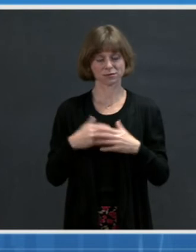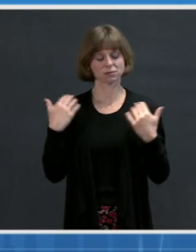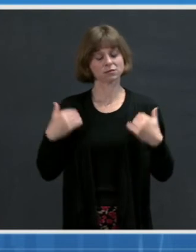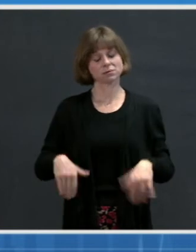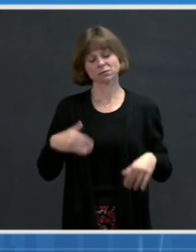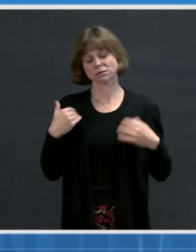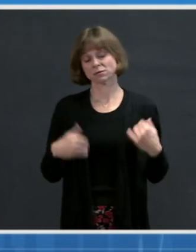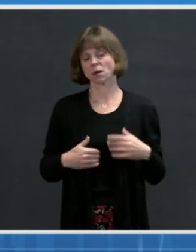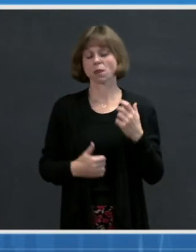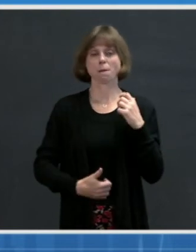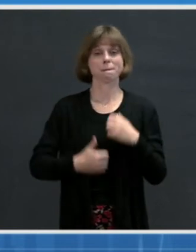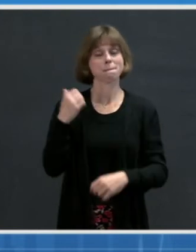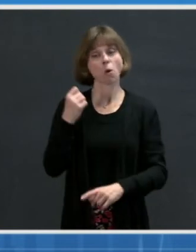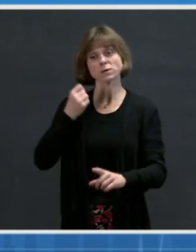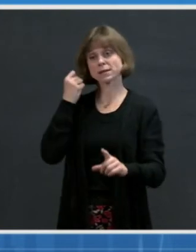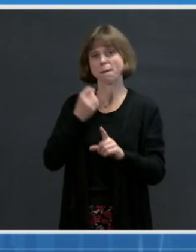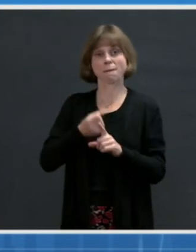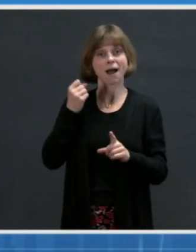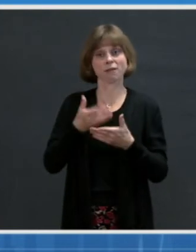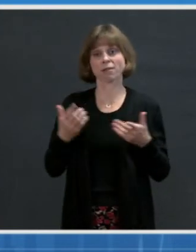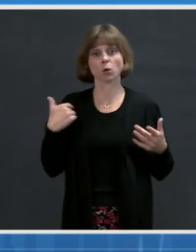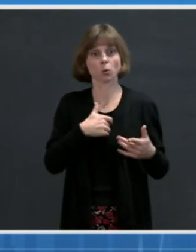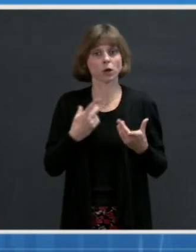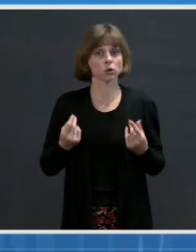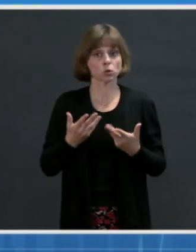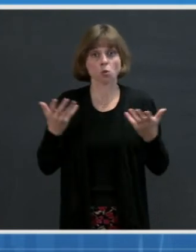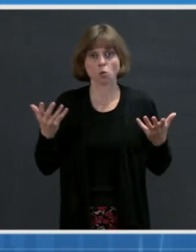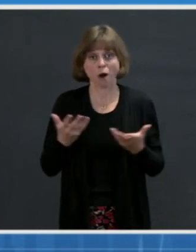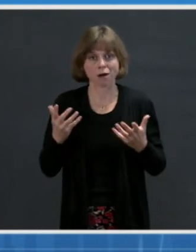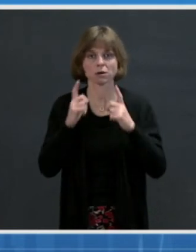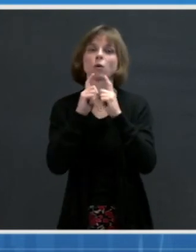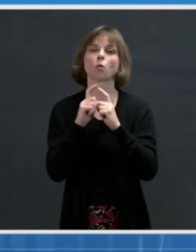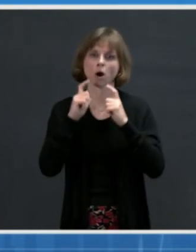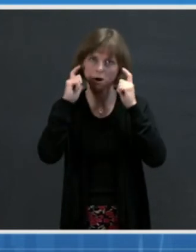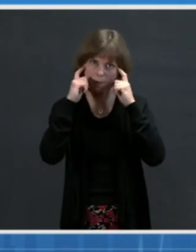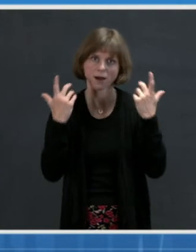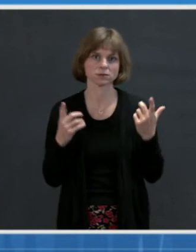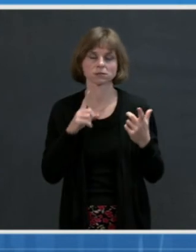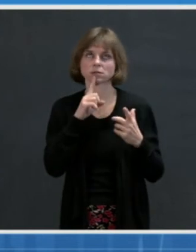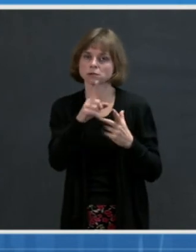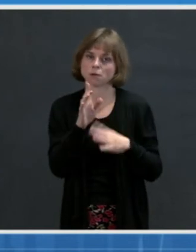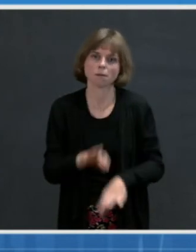can do is wear a mask. And this is so important during this critical period where